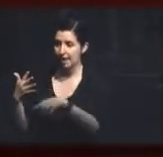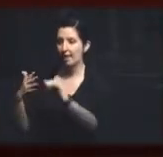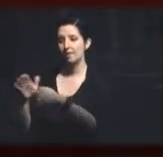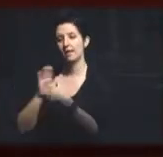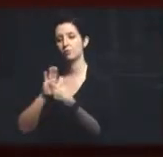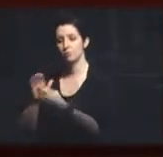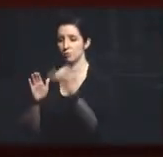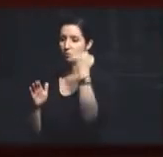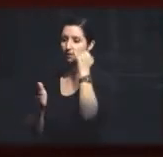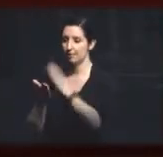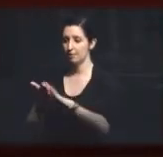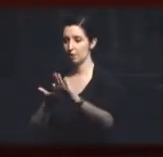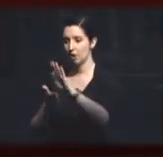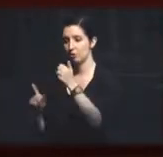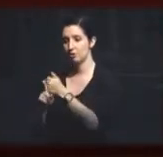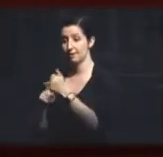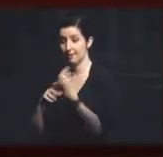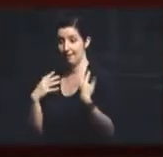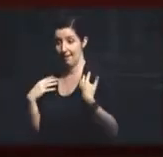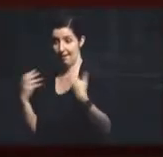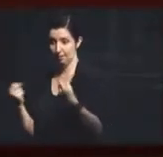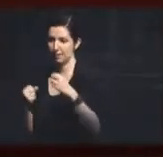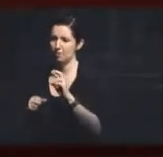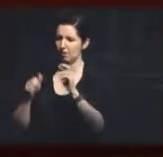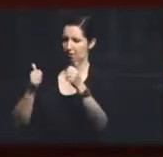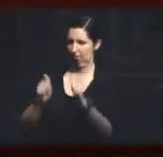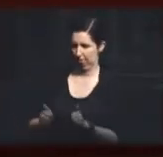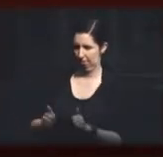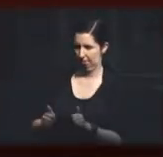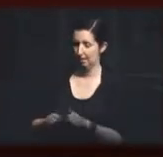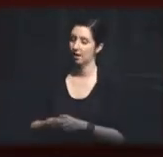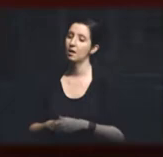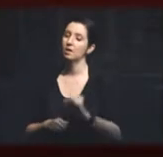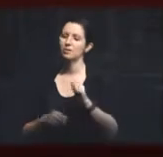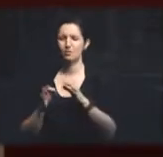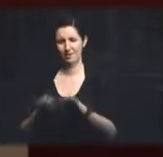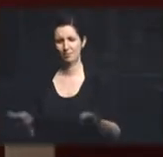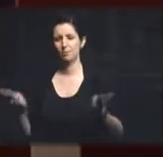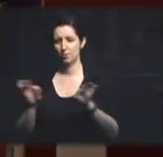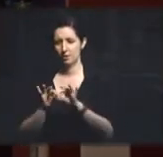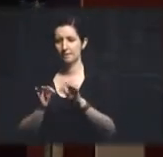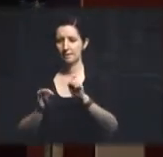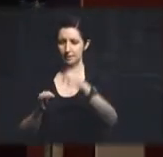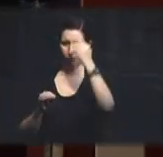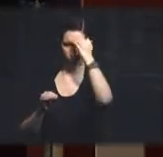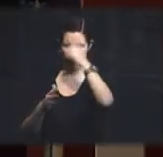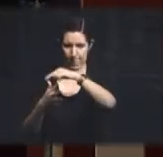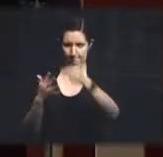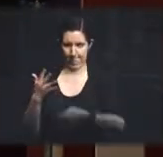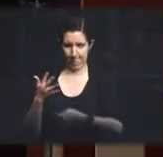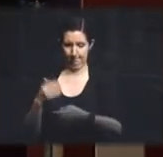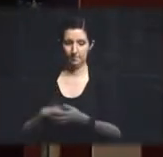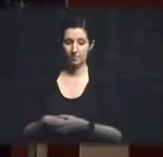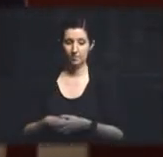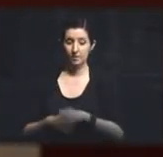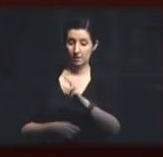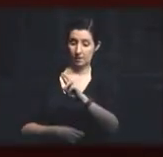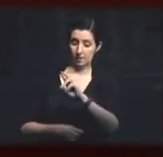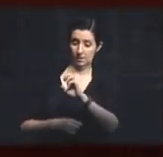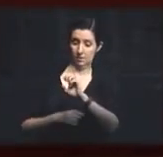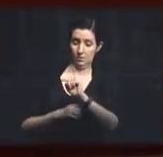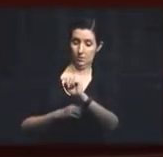I think that they are that important, that we should be looking at these as critical things. Retention has been sort of our relentless focus for the